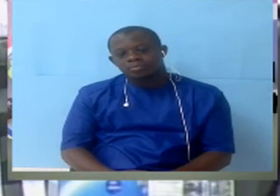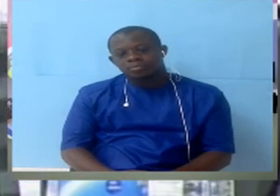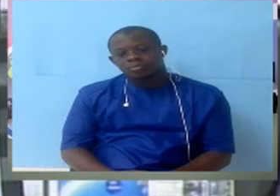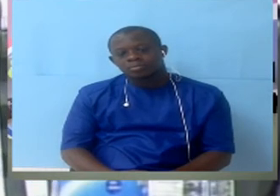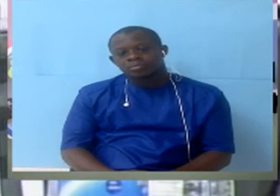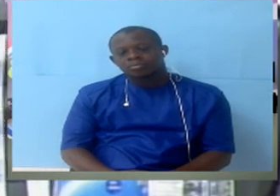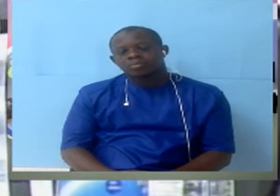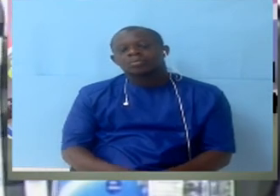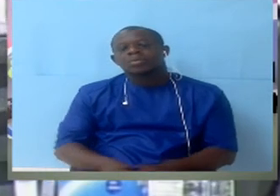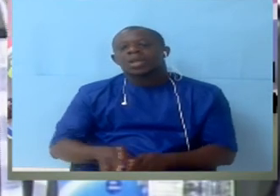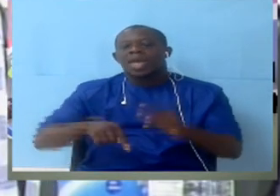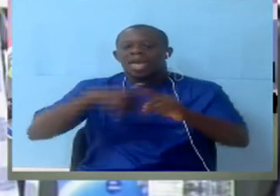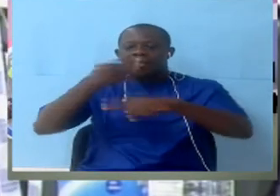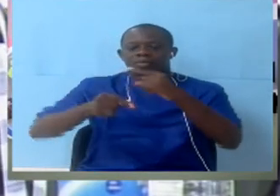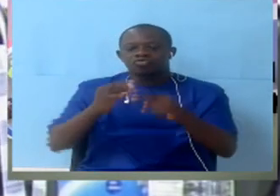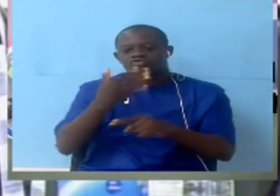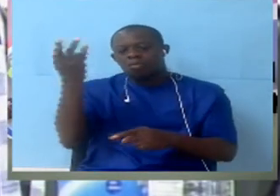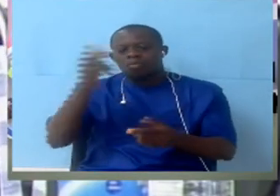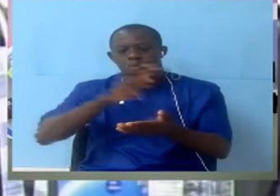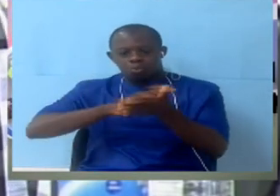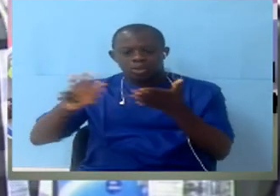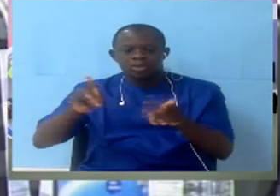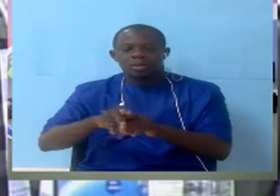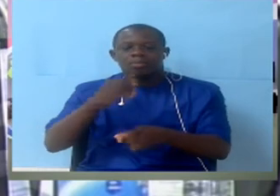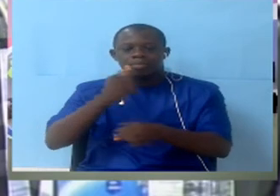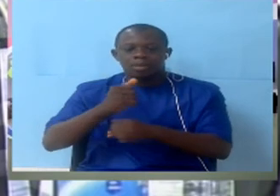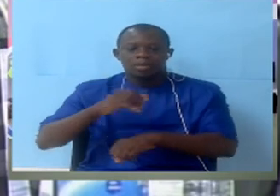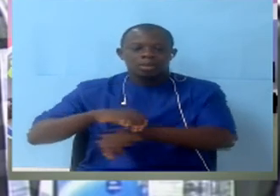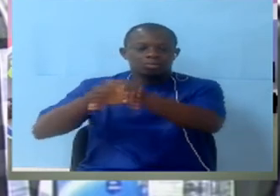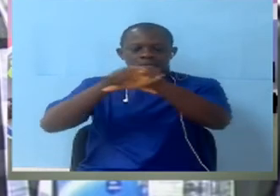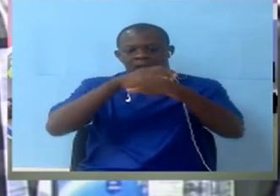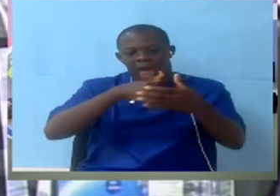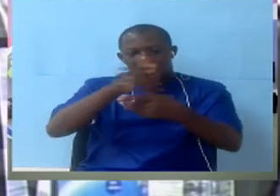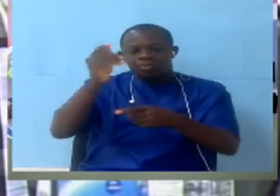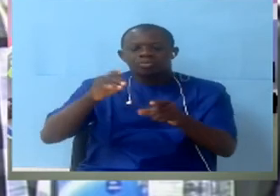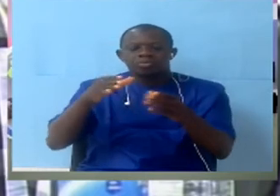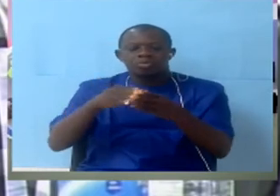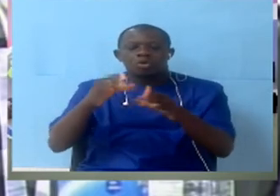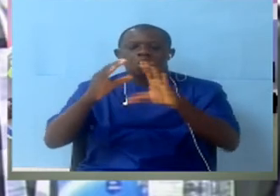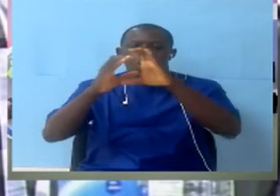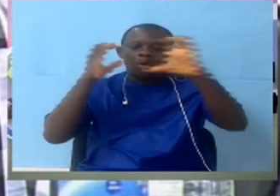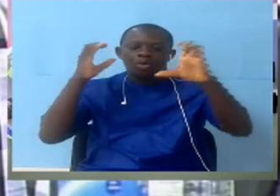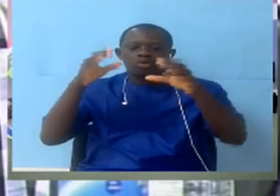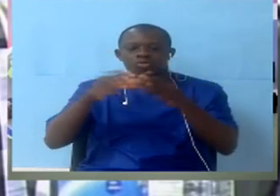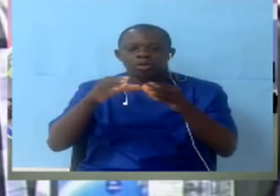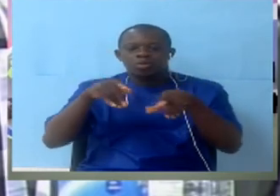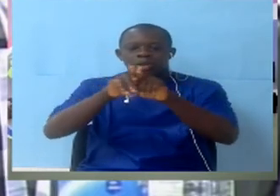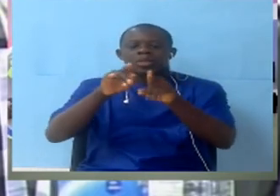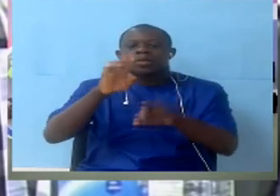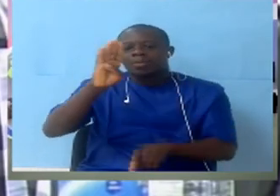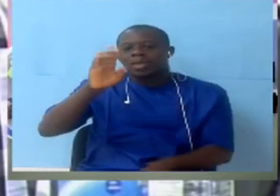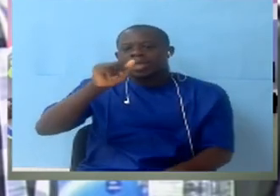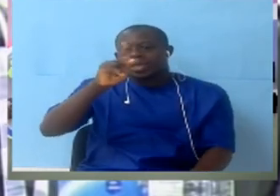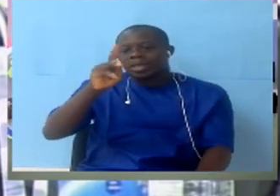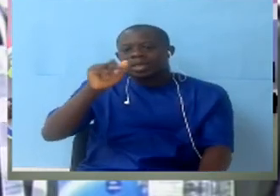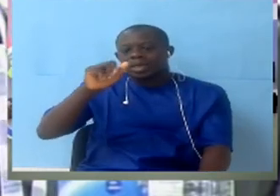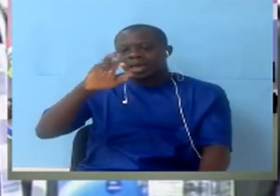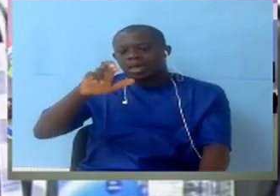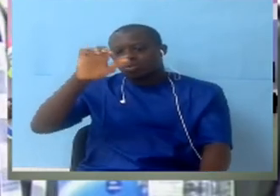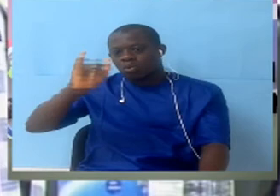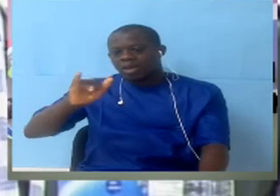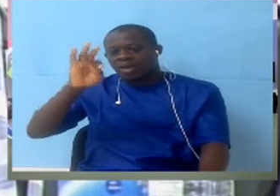fati. After some weeks, they took me out of that cell and I was placed inside a hall with Bakary Fati and Mamadou